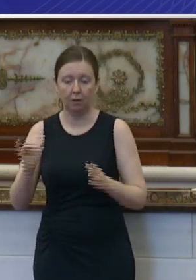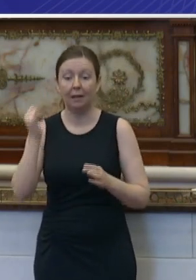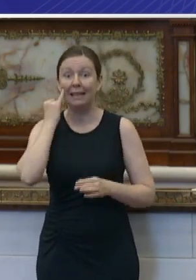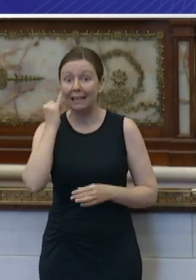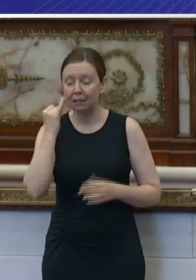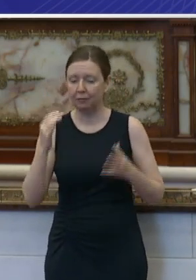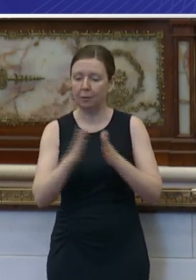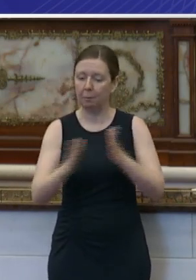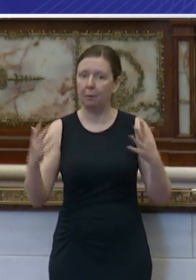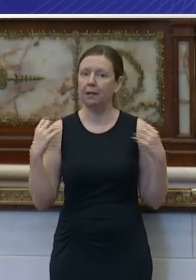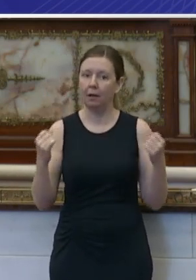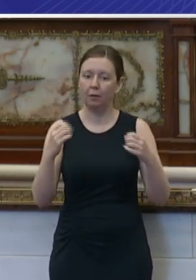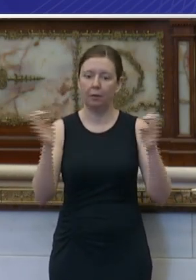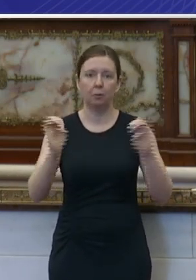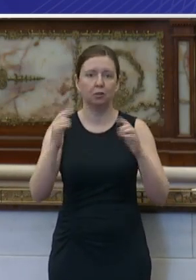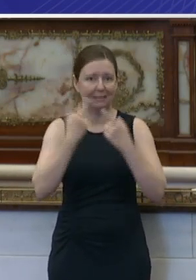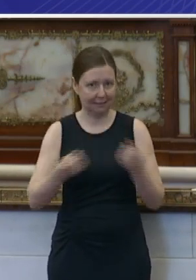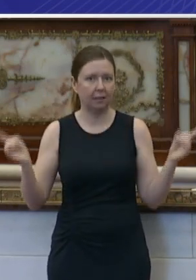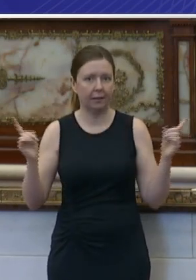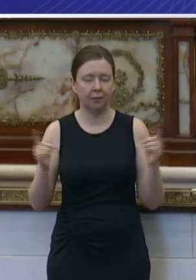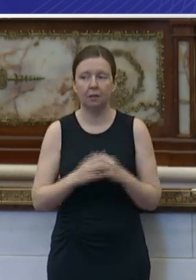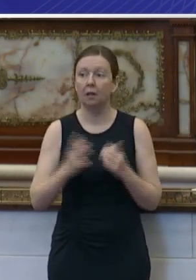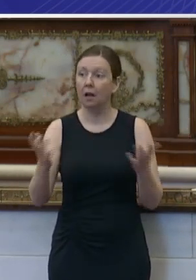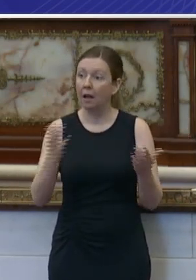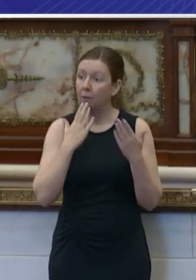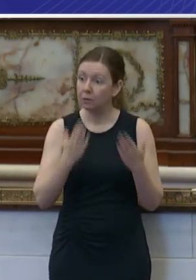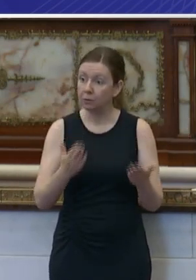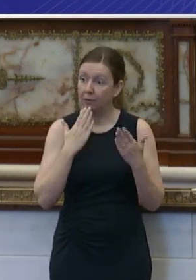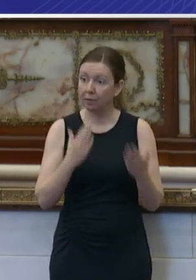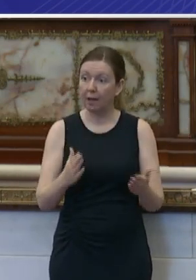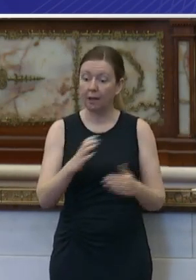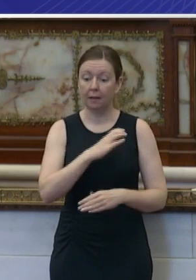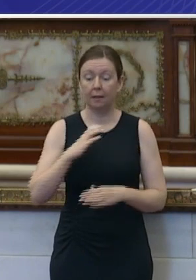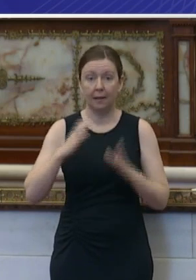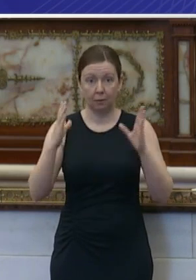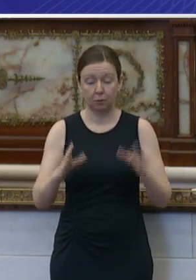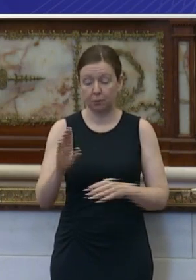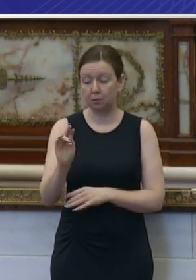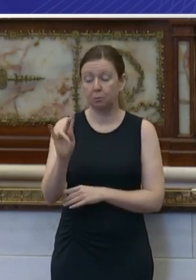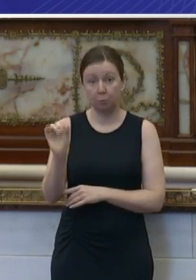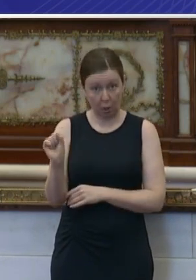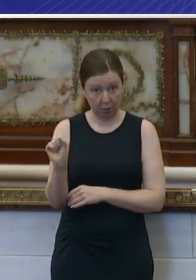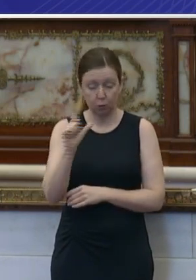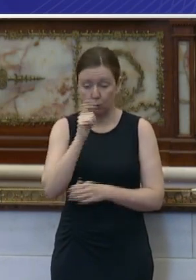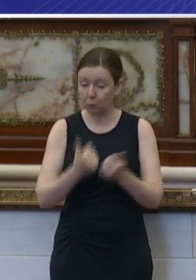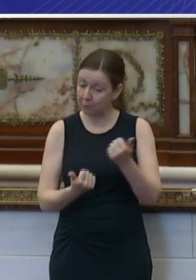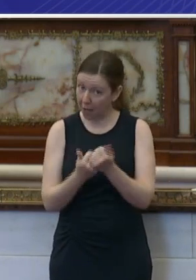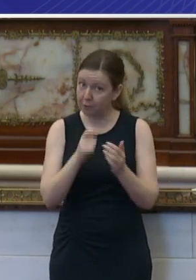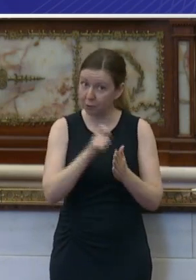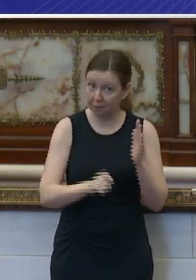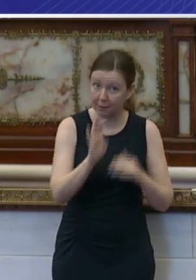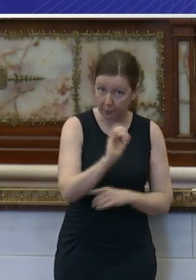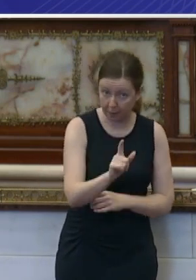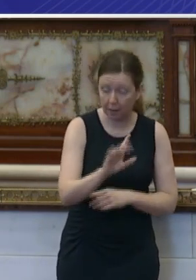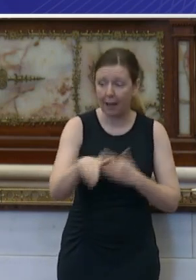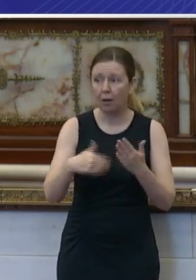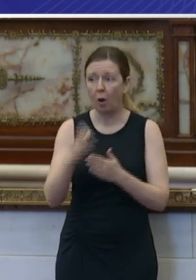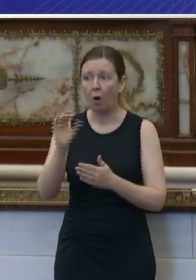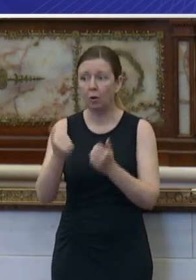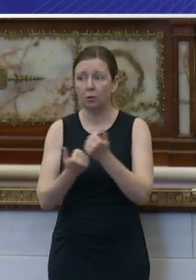health emergency is declared. I'd like to start by thanking Councilperson Brooks, the sponsor of this bill, and all of our co-sponsors